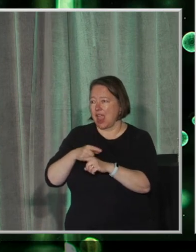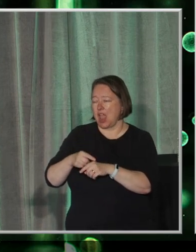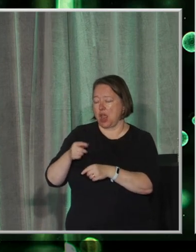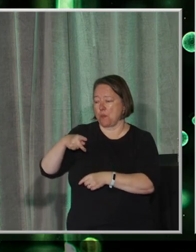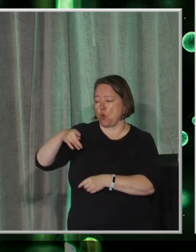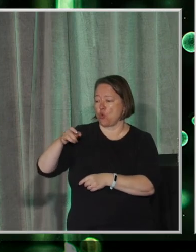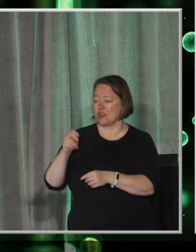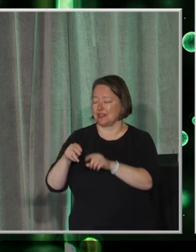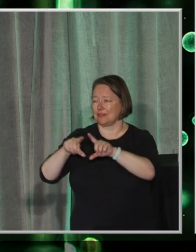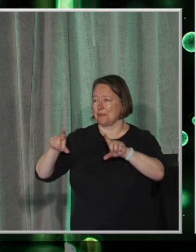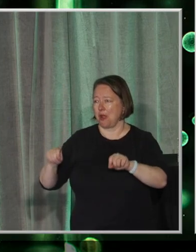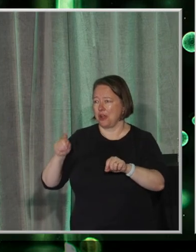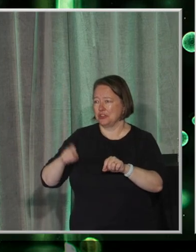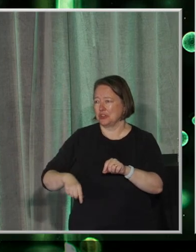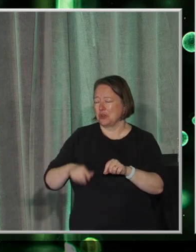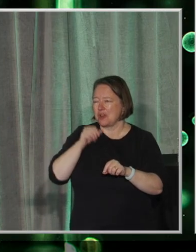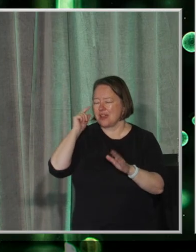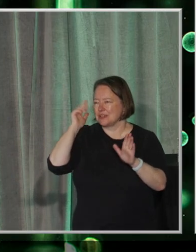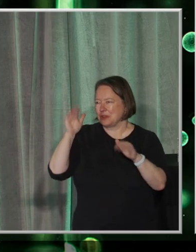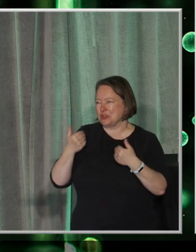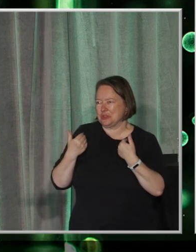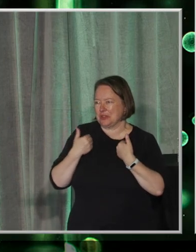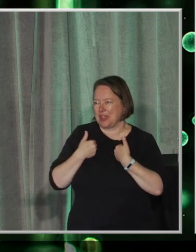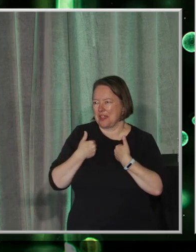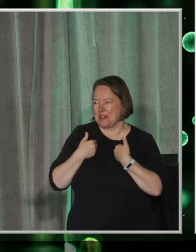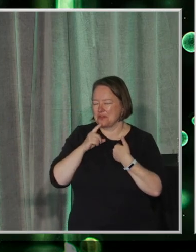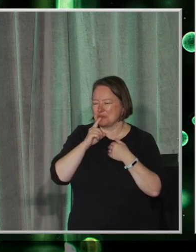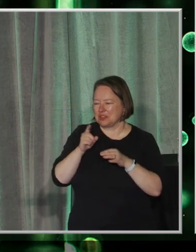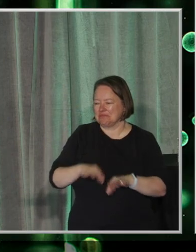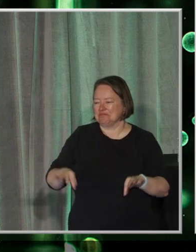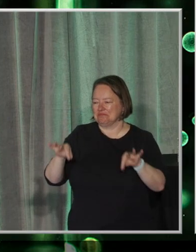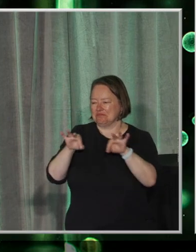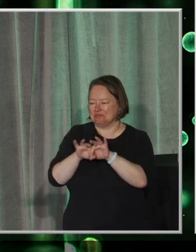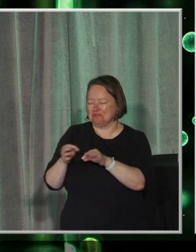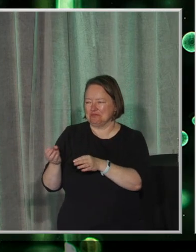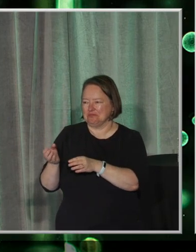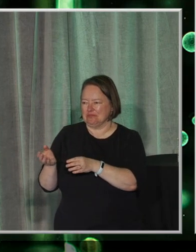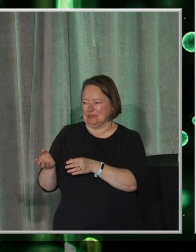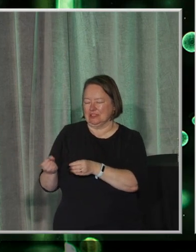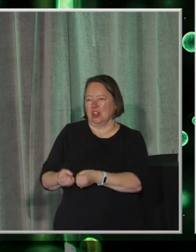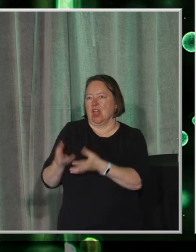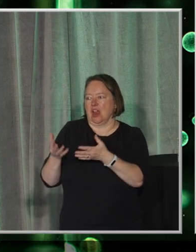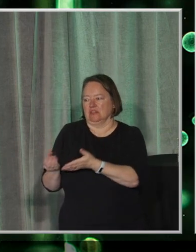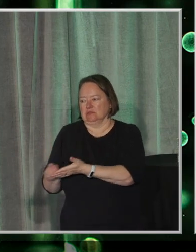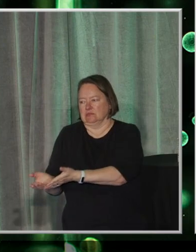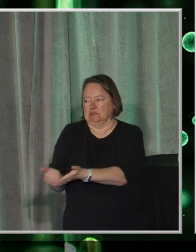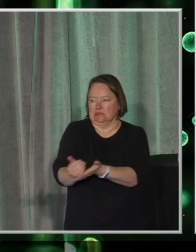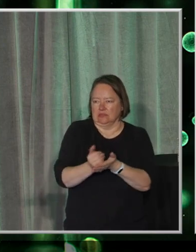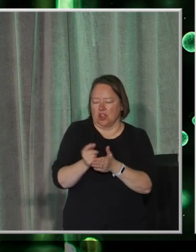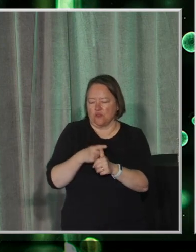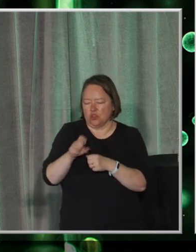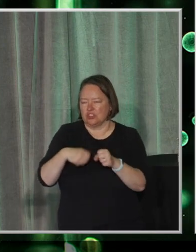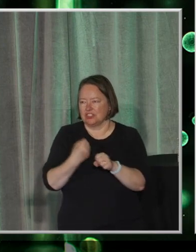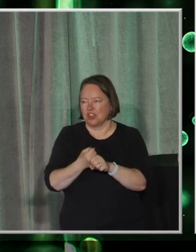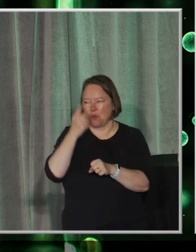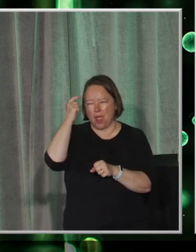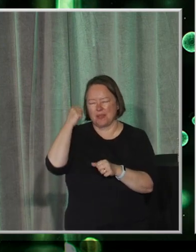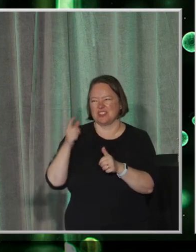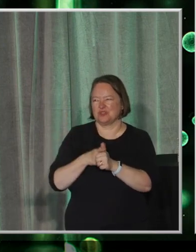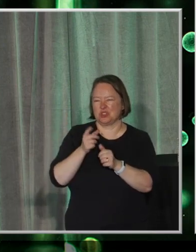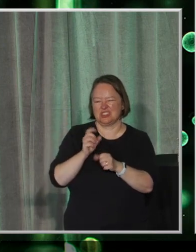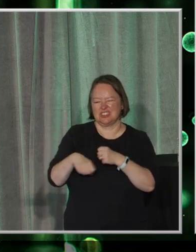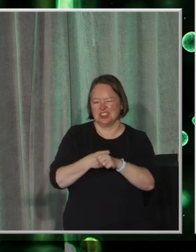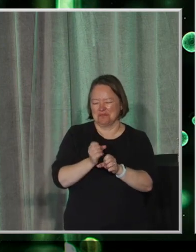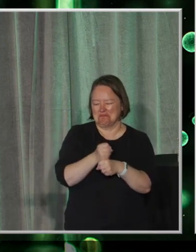bars. So we do not expect to have significant revenues in our first year of our production due to the continuation of prototyping, but